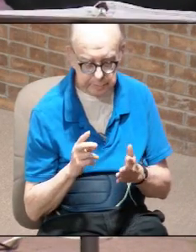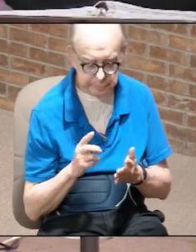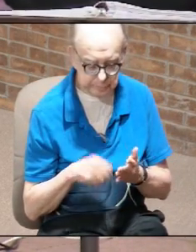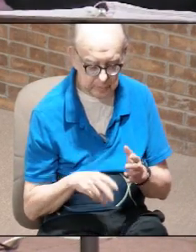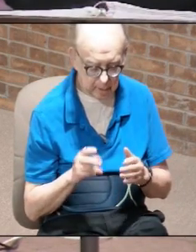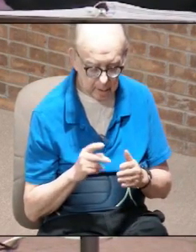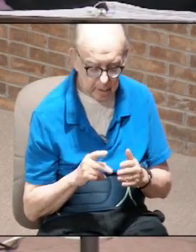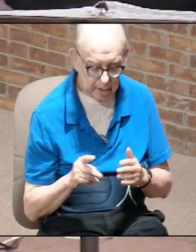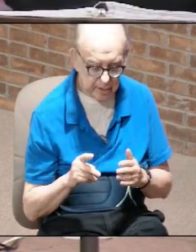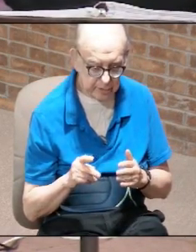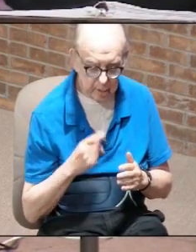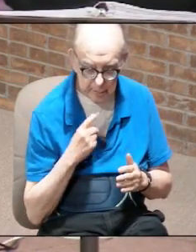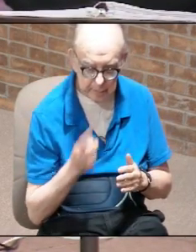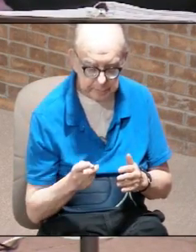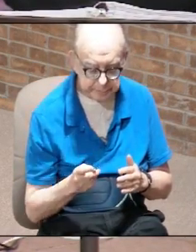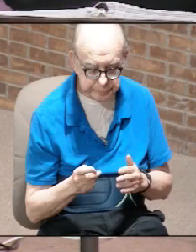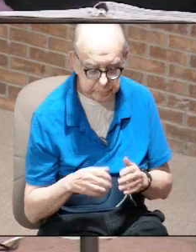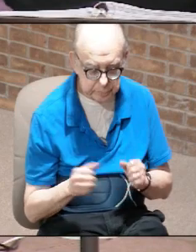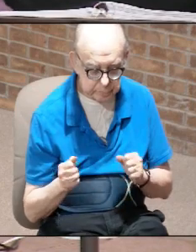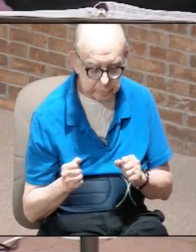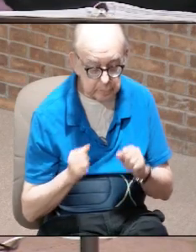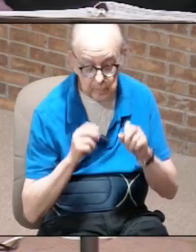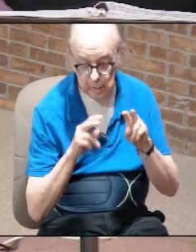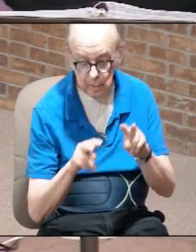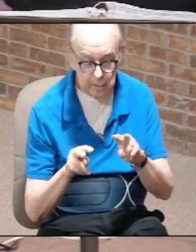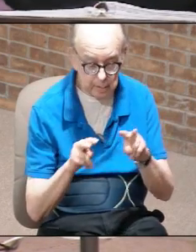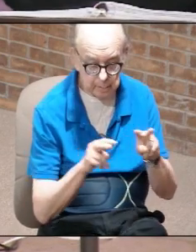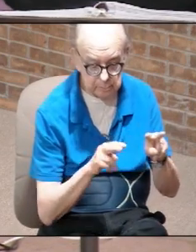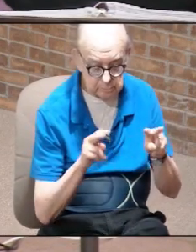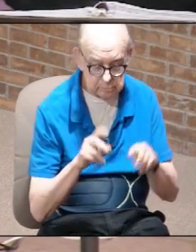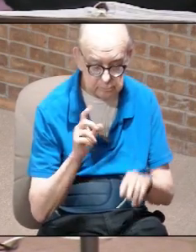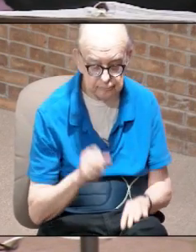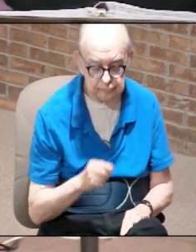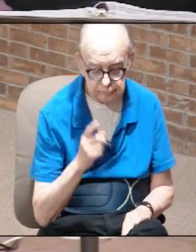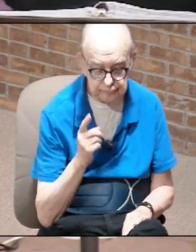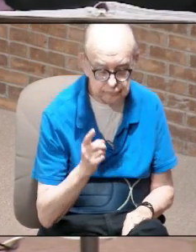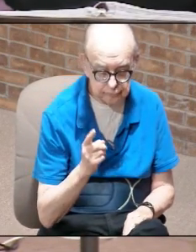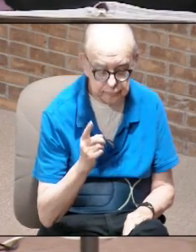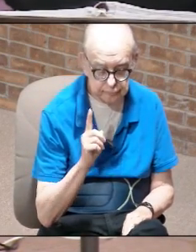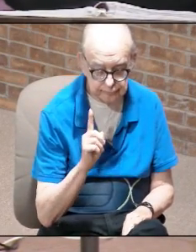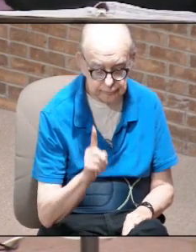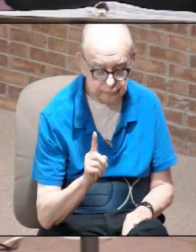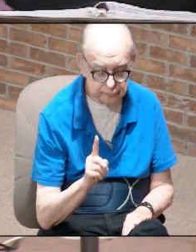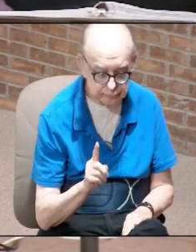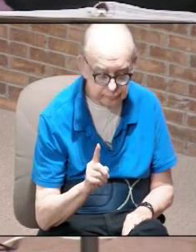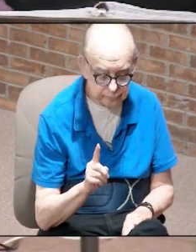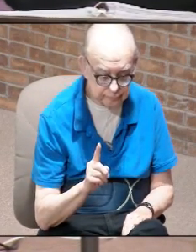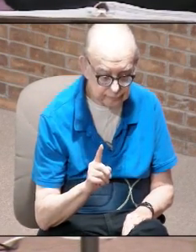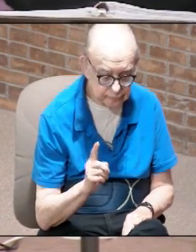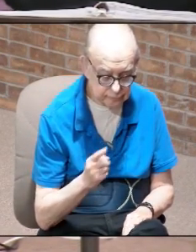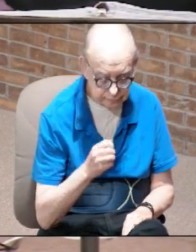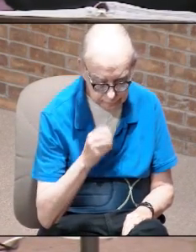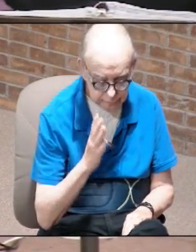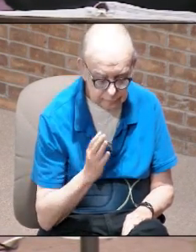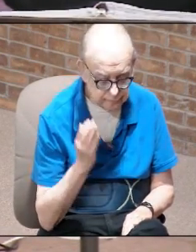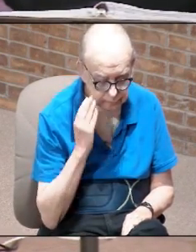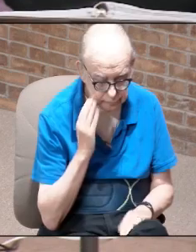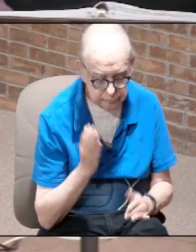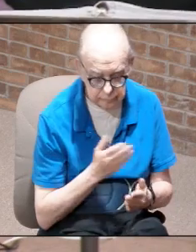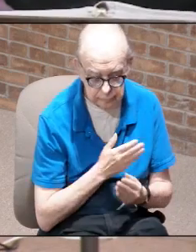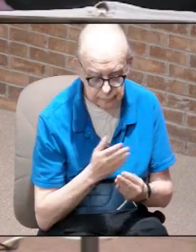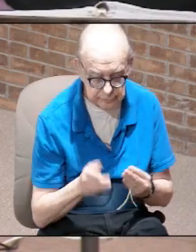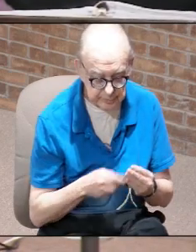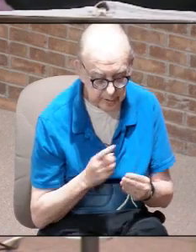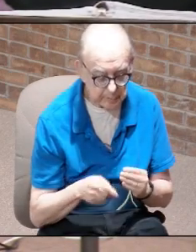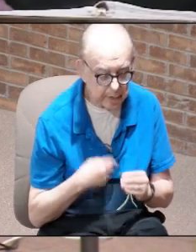the psalmist is saying and taking an observation, you need to understand one, only God knows everything